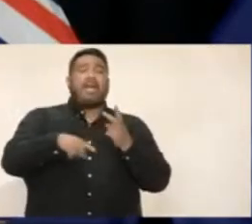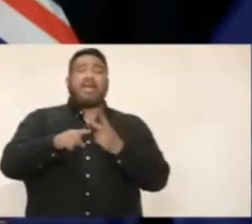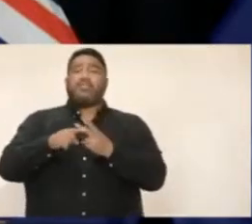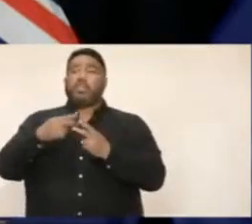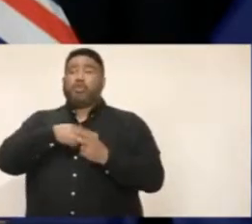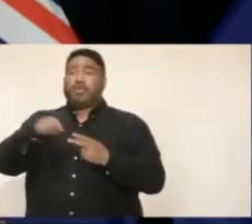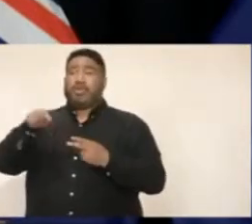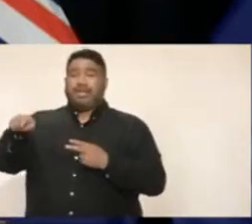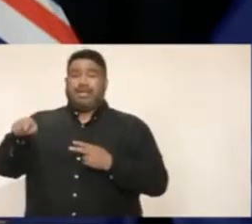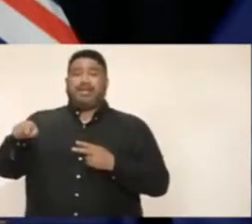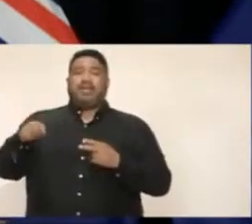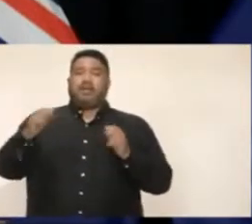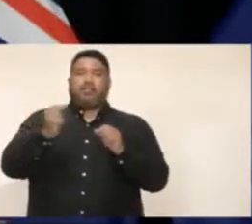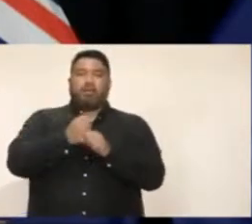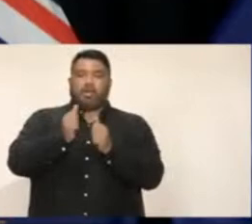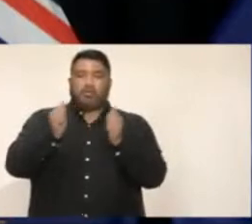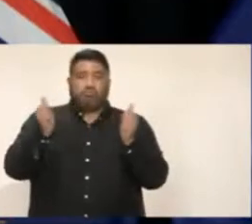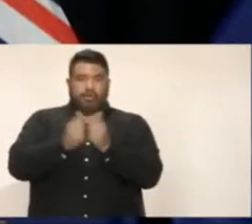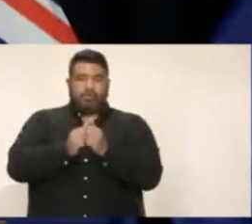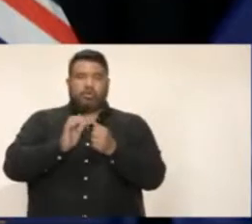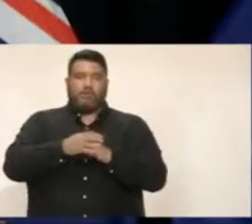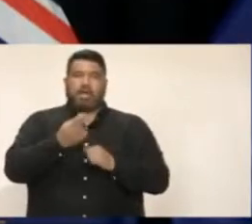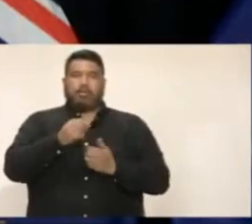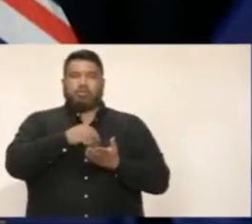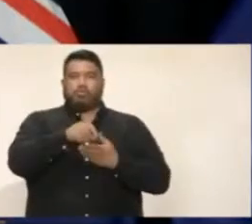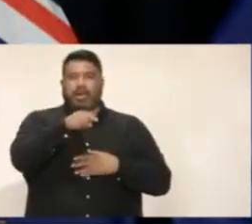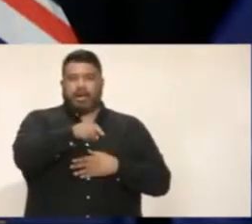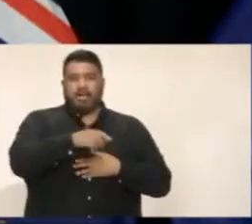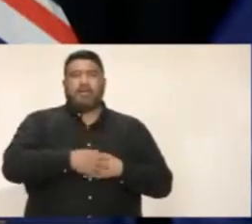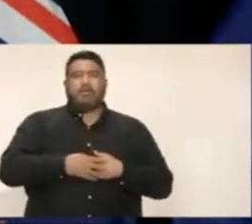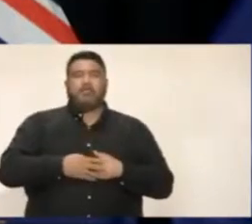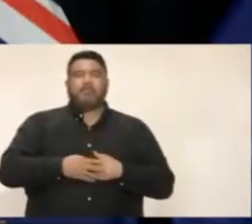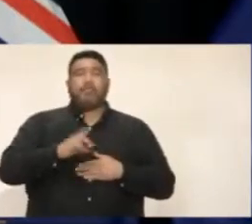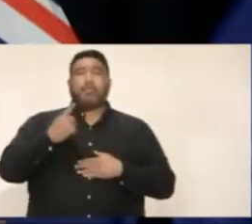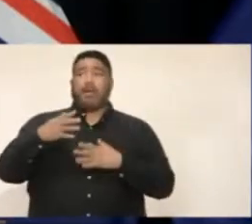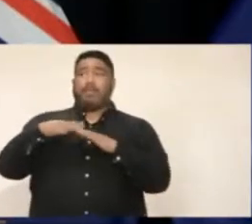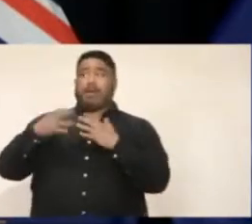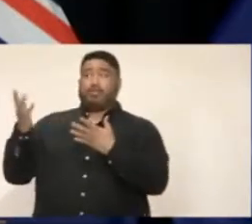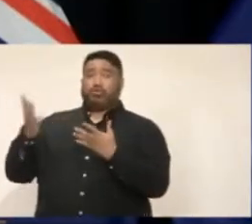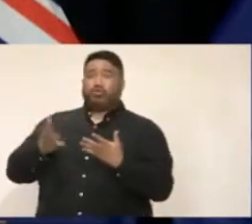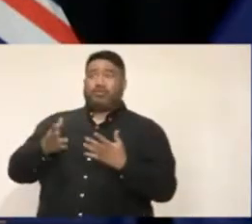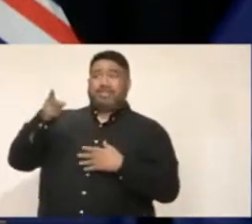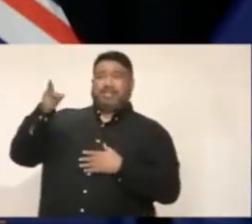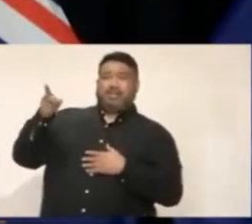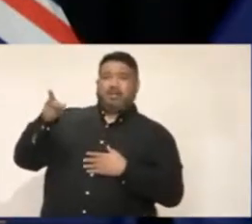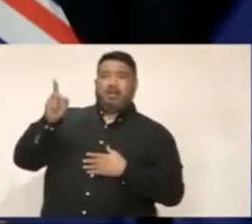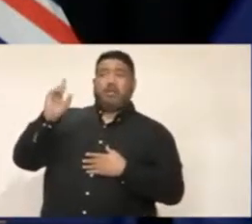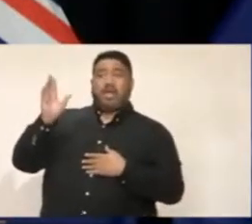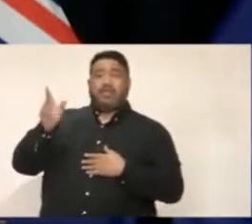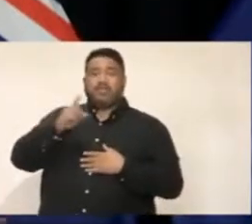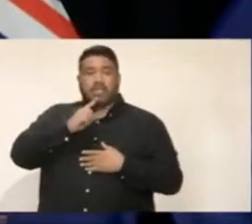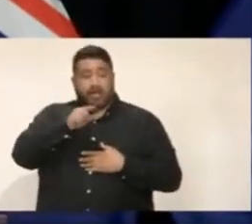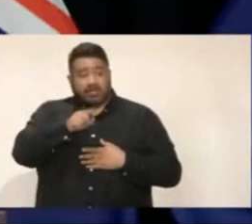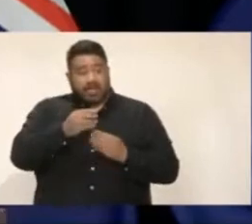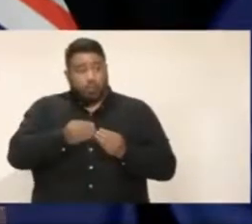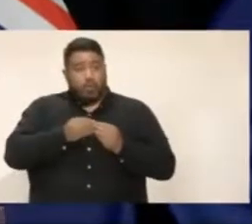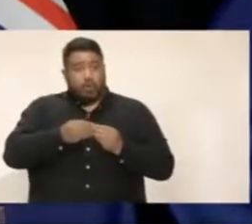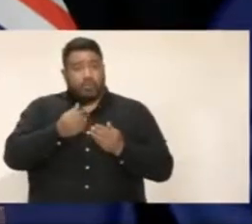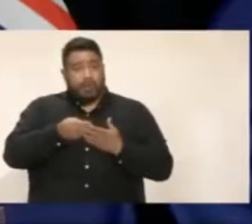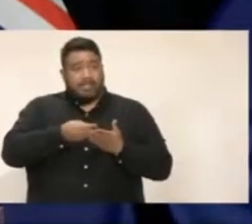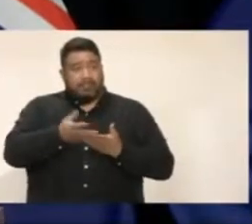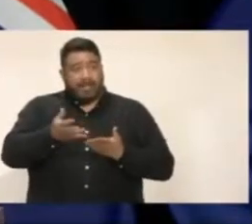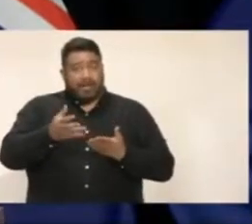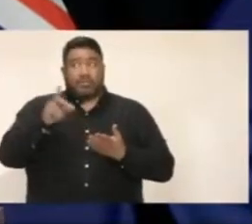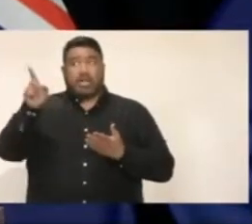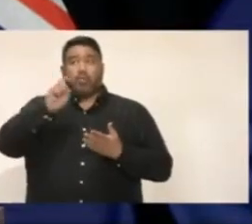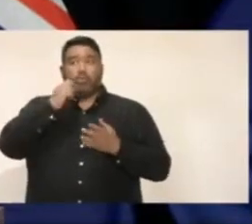which has led to that arrangement. Ultimately, what has to be factored in from parliamentary services is, does that represent good value for money? Are the